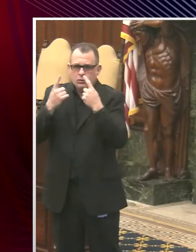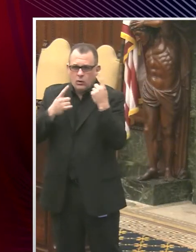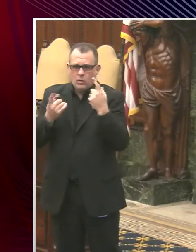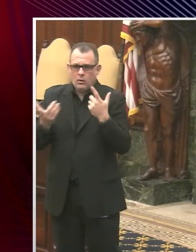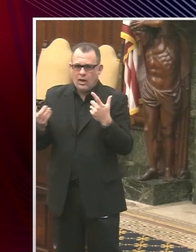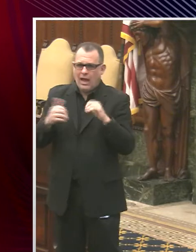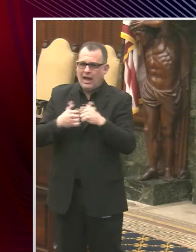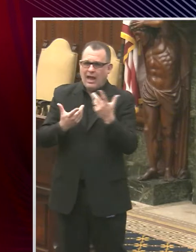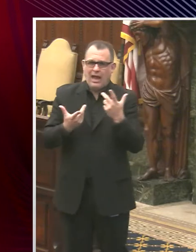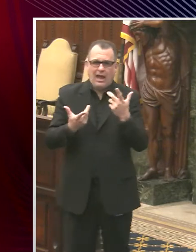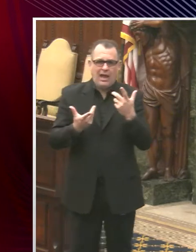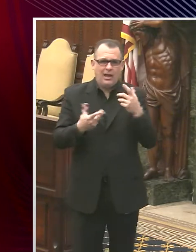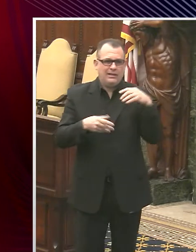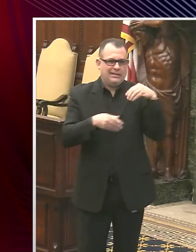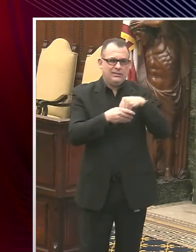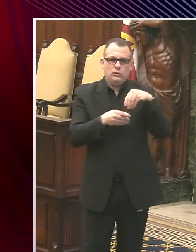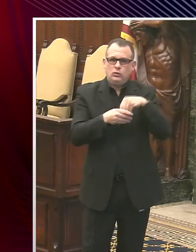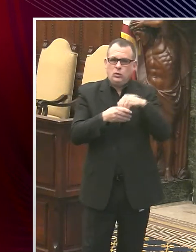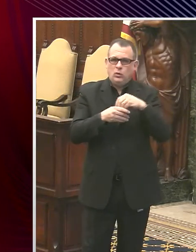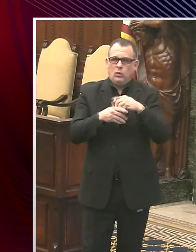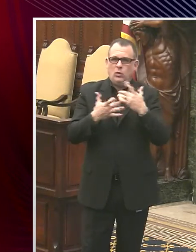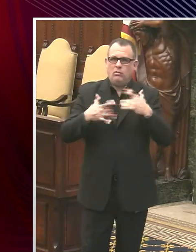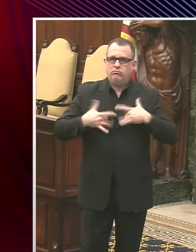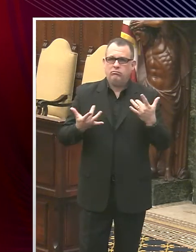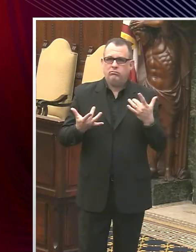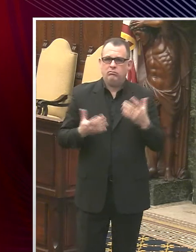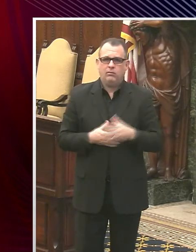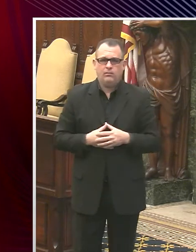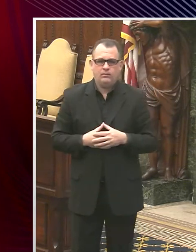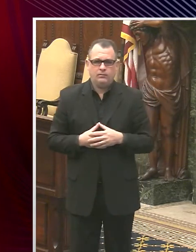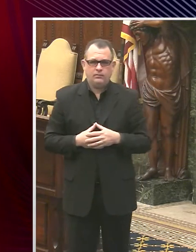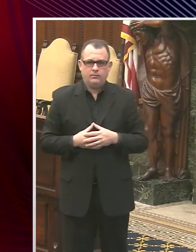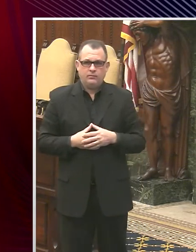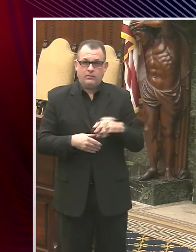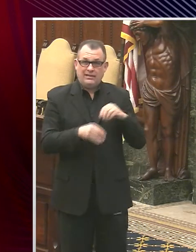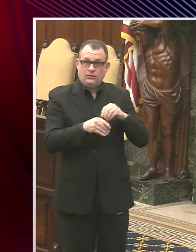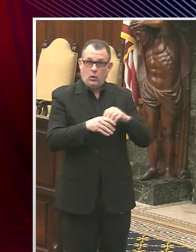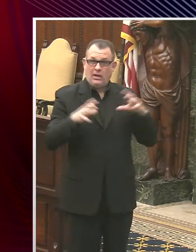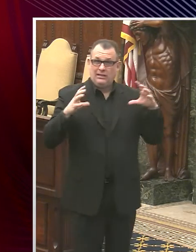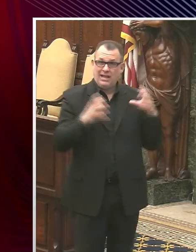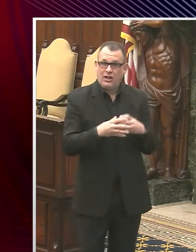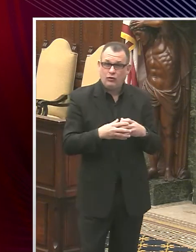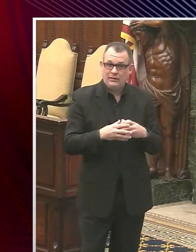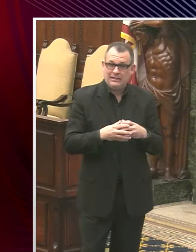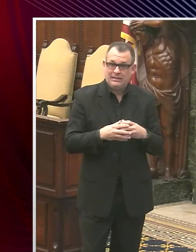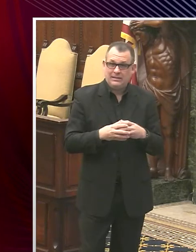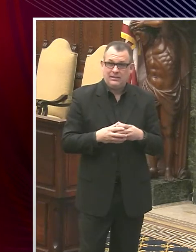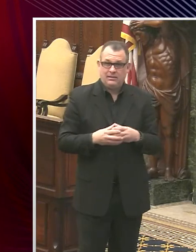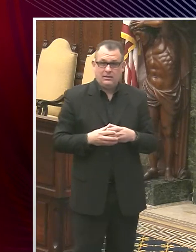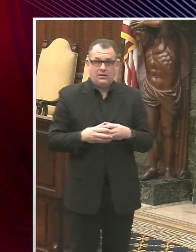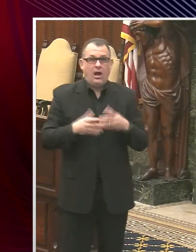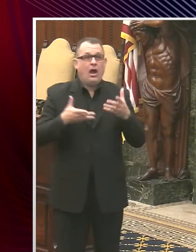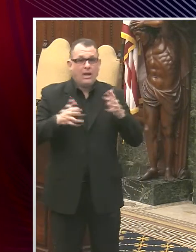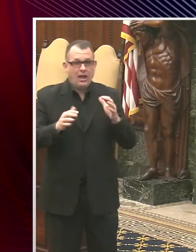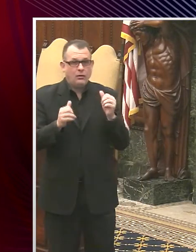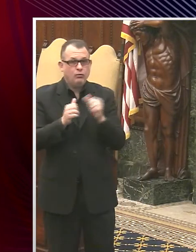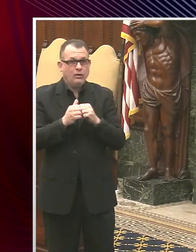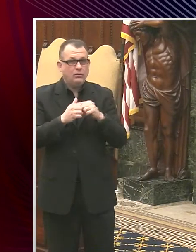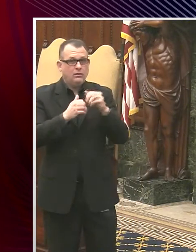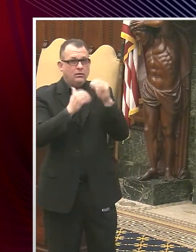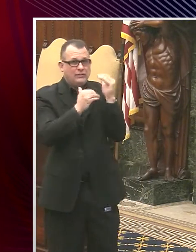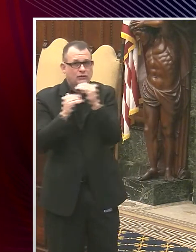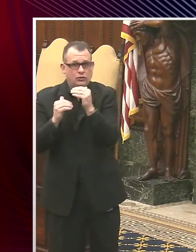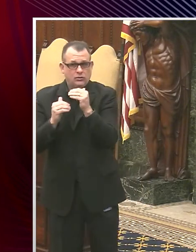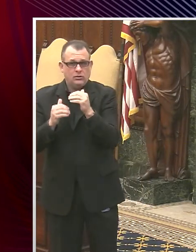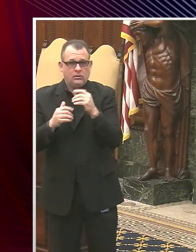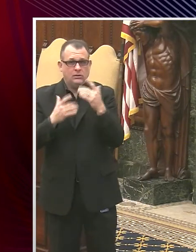allowing indoor group gatherings in the city? So indoor gatherings are allowed right now with restrictions. What worries us the most is